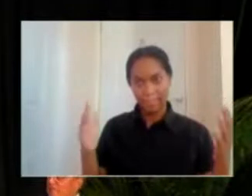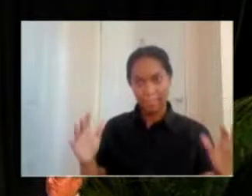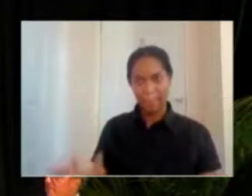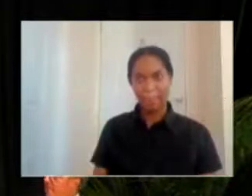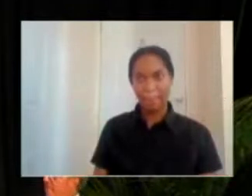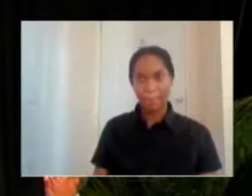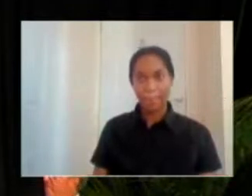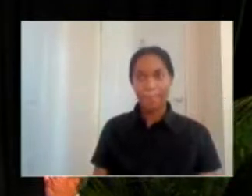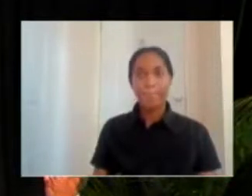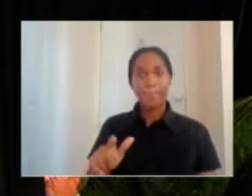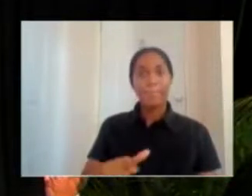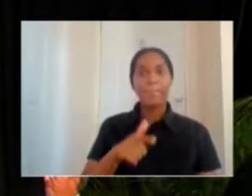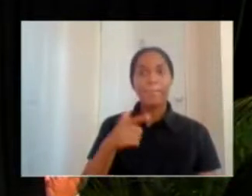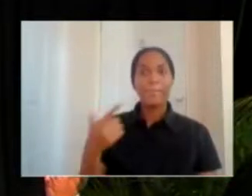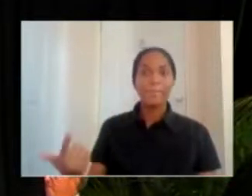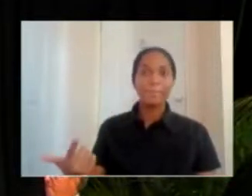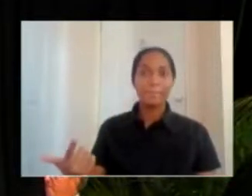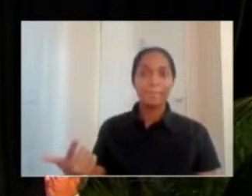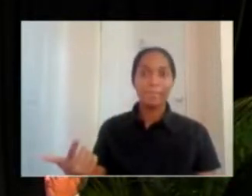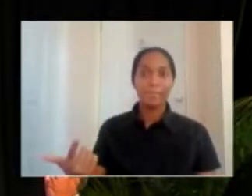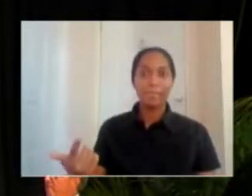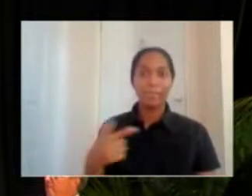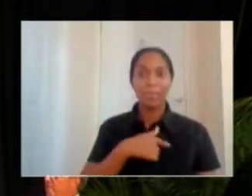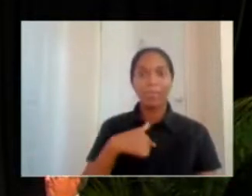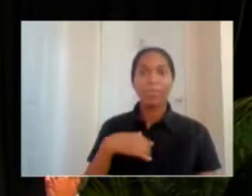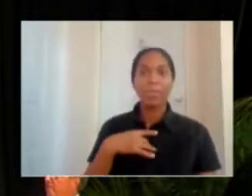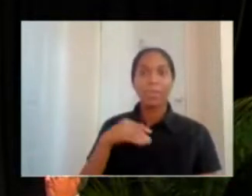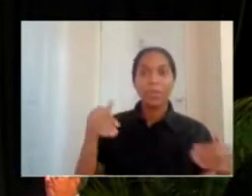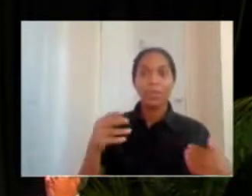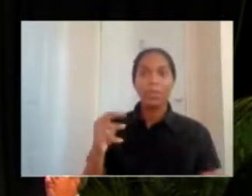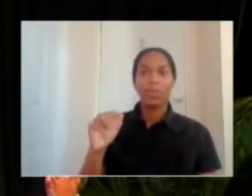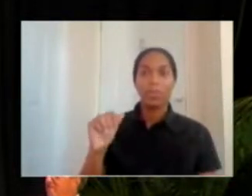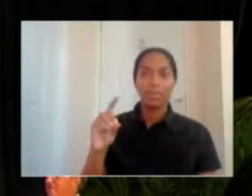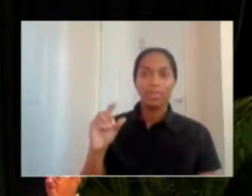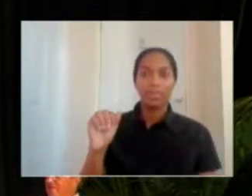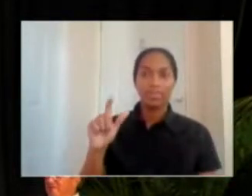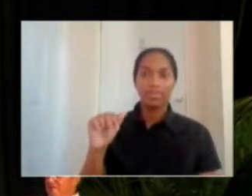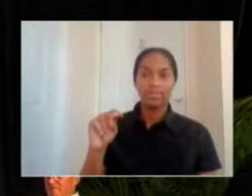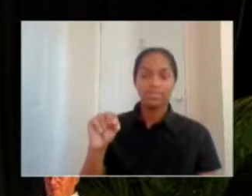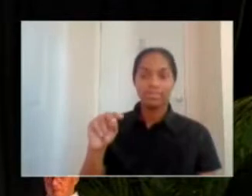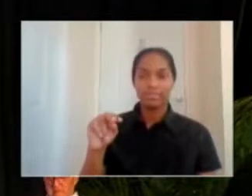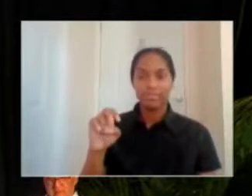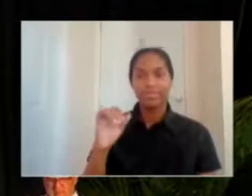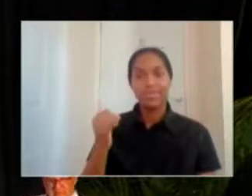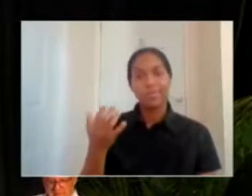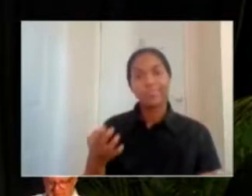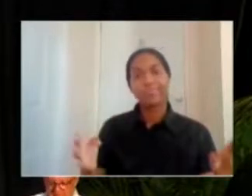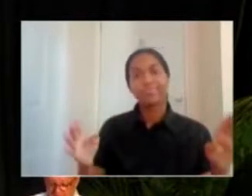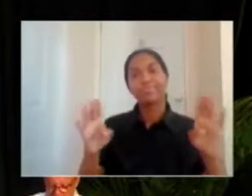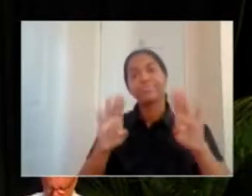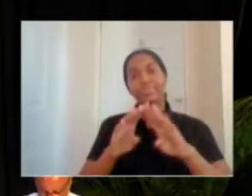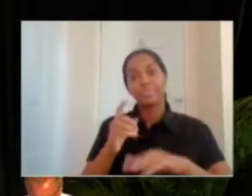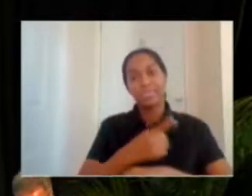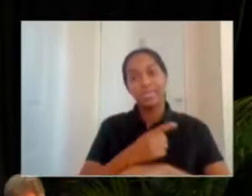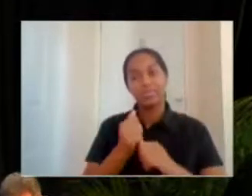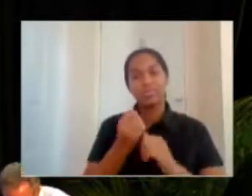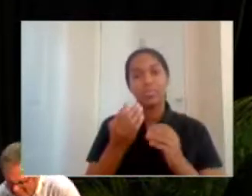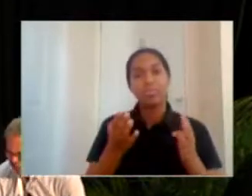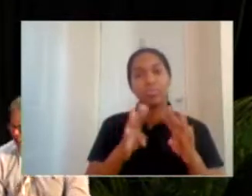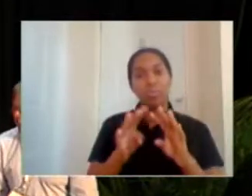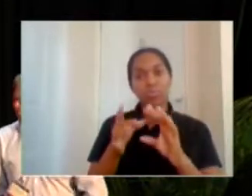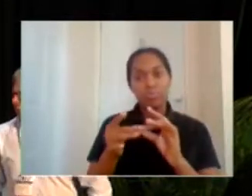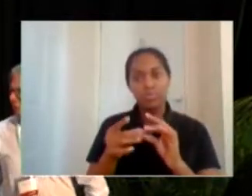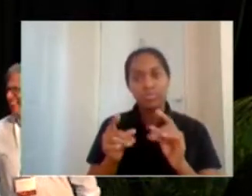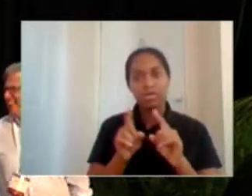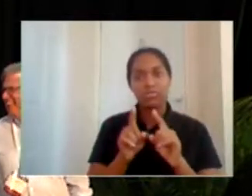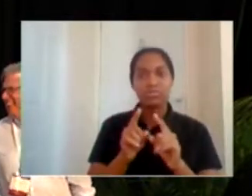And next, we'd like to invite Madeline to come up to kind of close out the day with some closing remarks and observations.